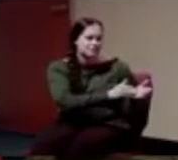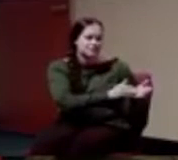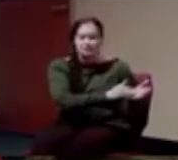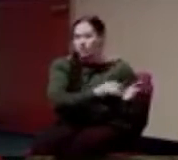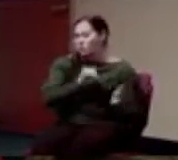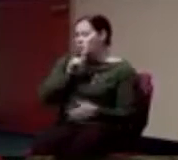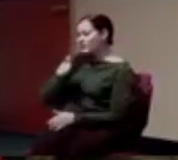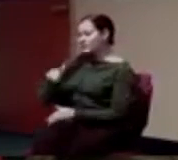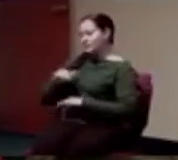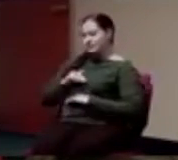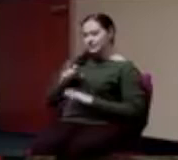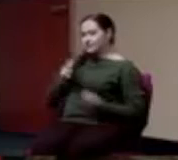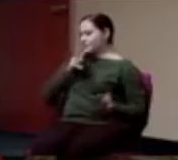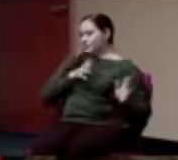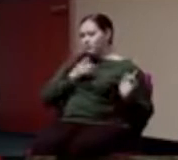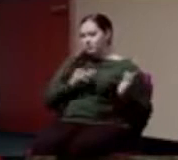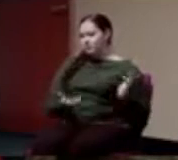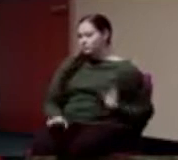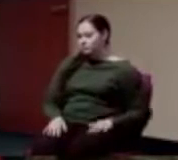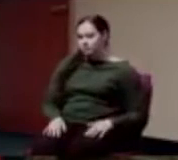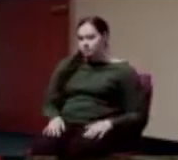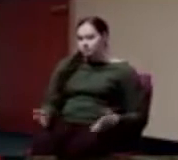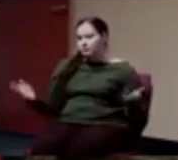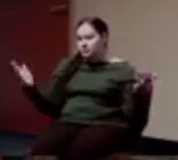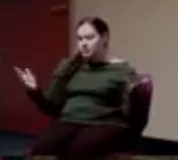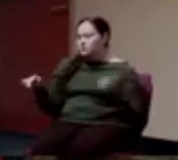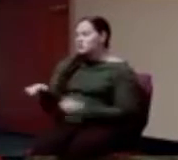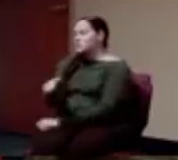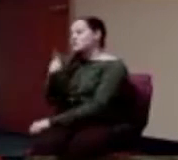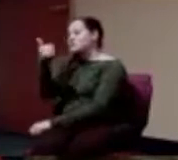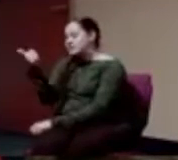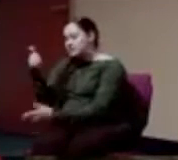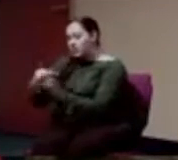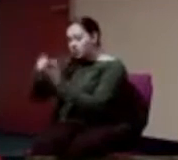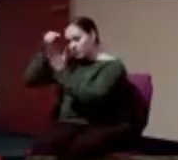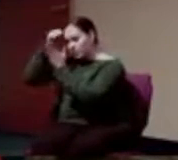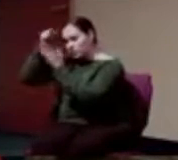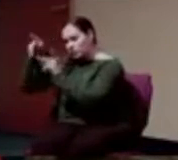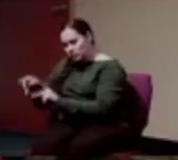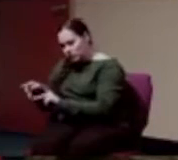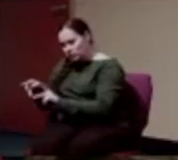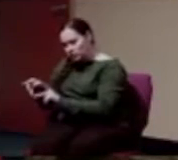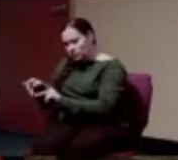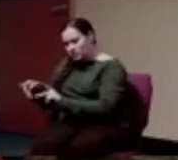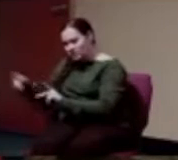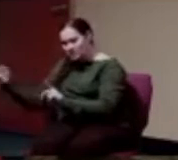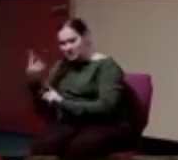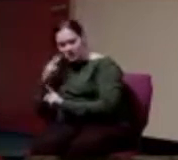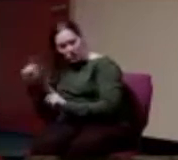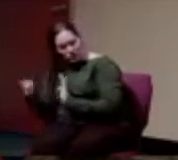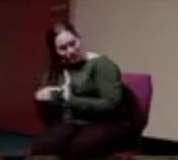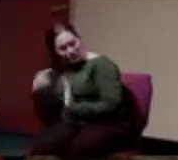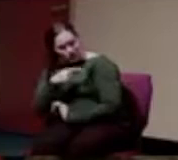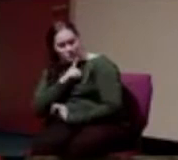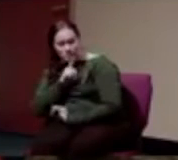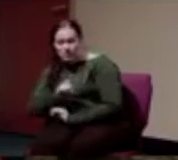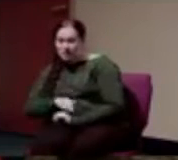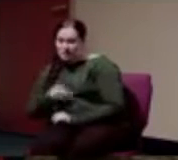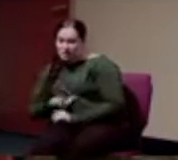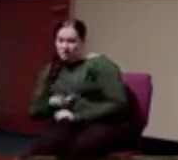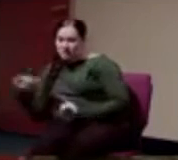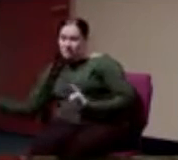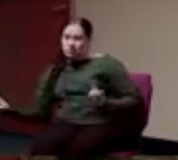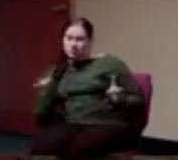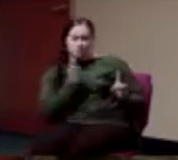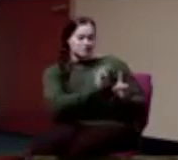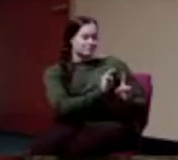her. So there was another student who came around to the table, understanding that she was visibly still upset, and was just like, hey, I'm sorry about